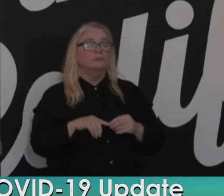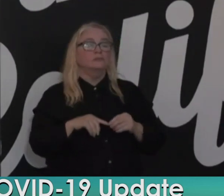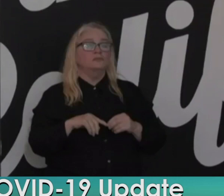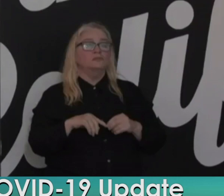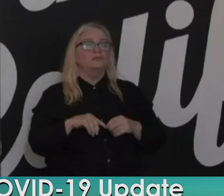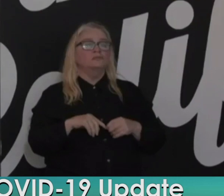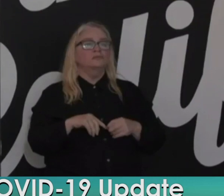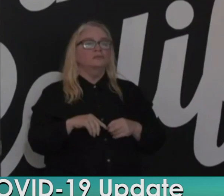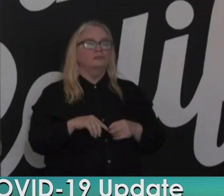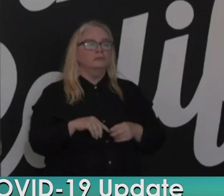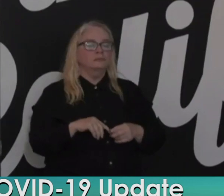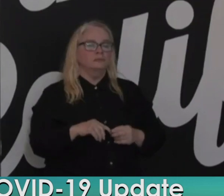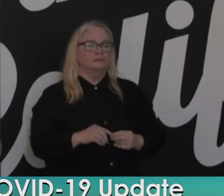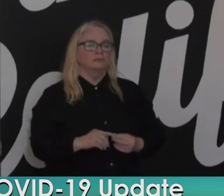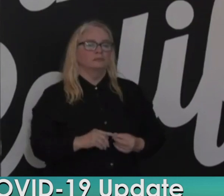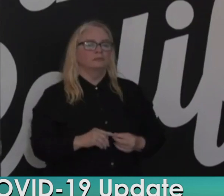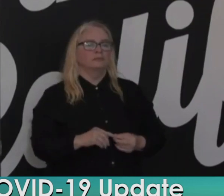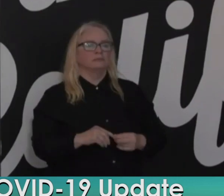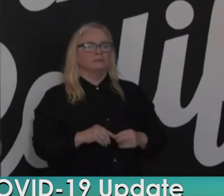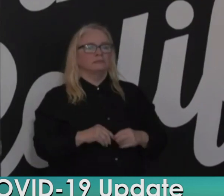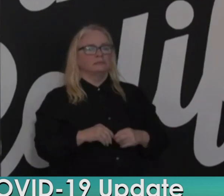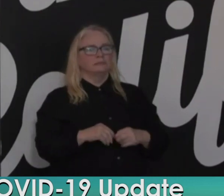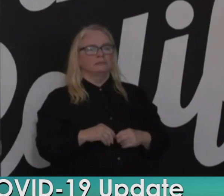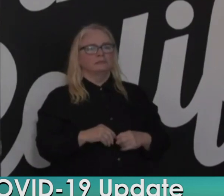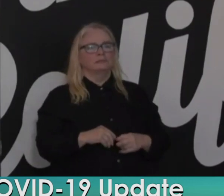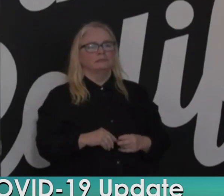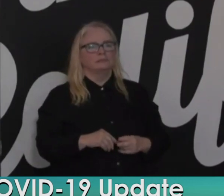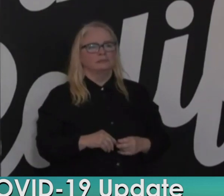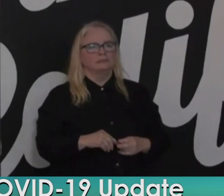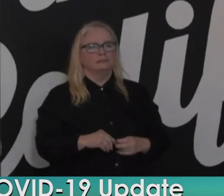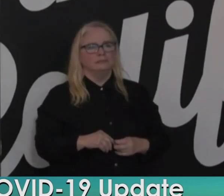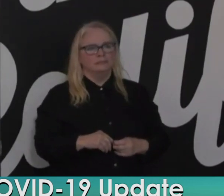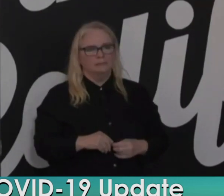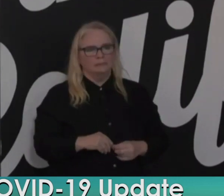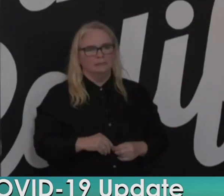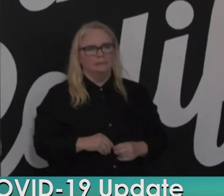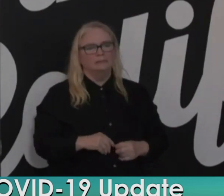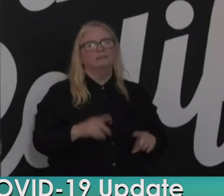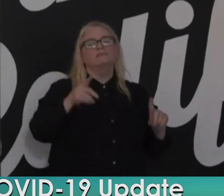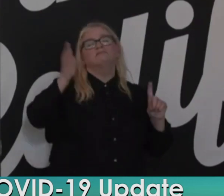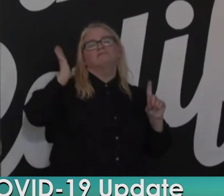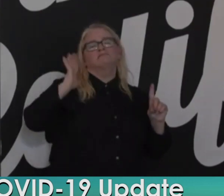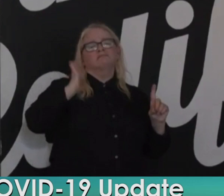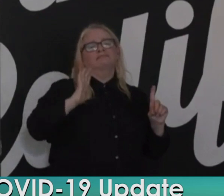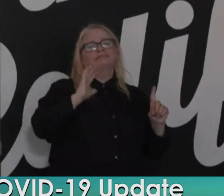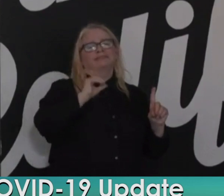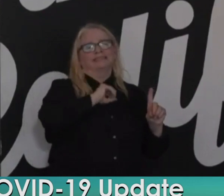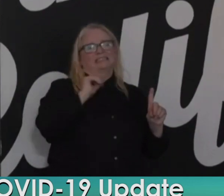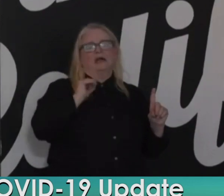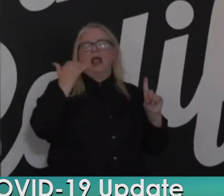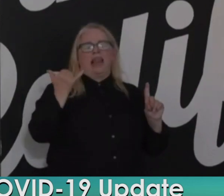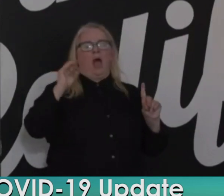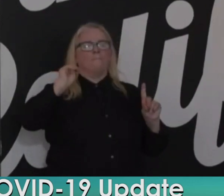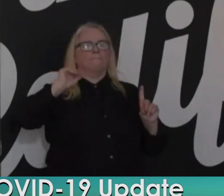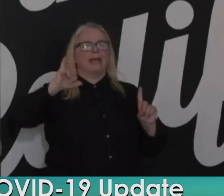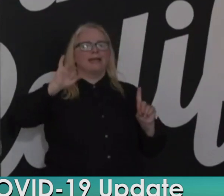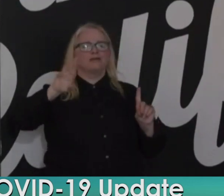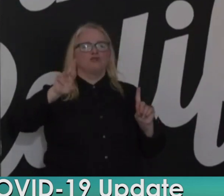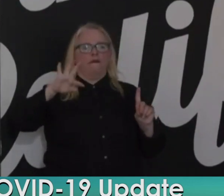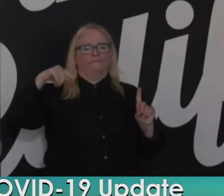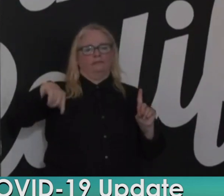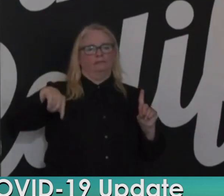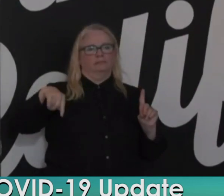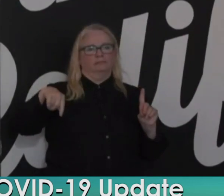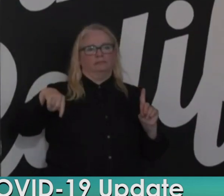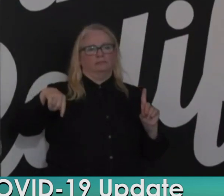former pro tem, the state senate, now mayor of the city of Sacramento. Mayor Steinberg